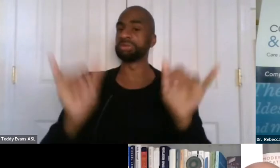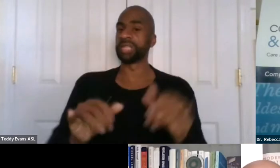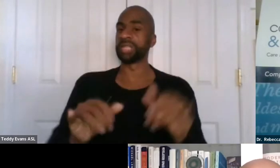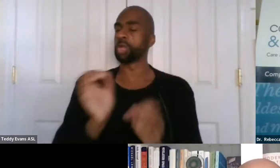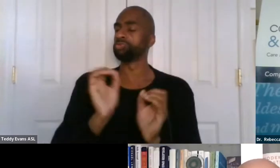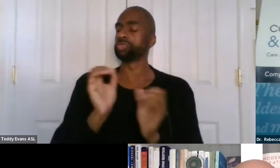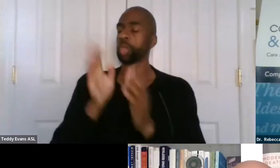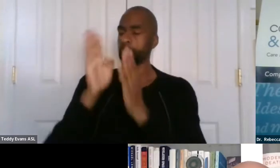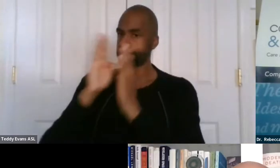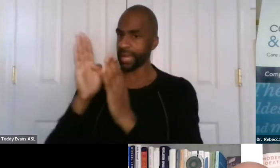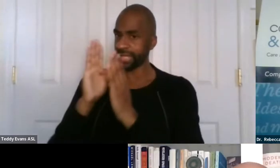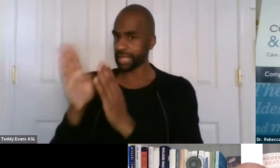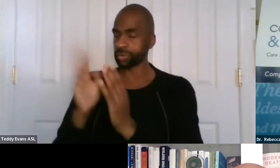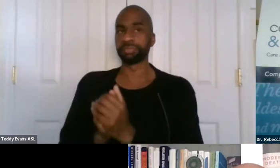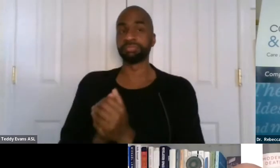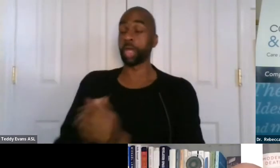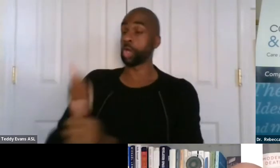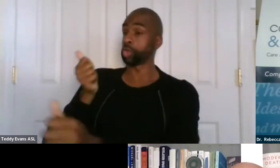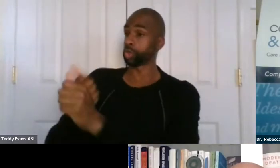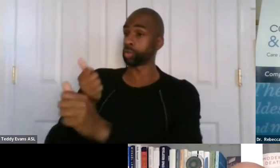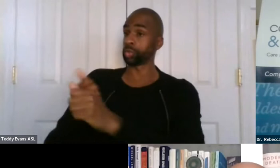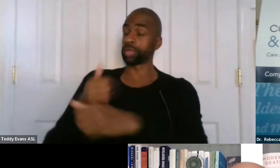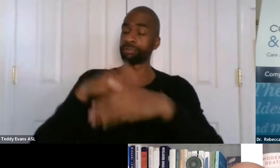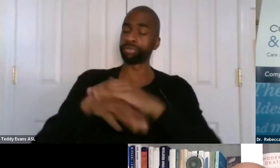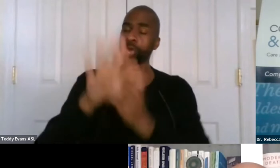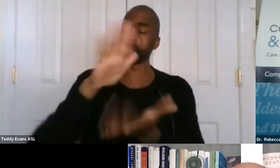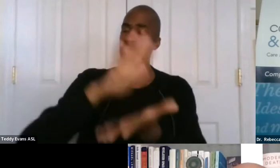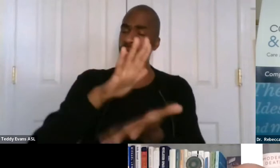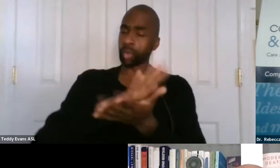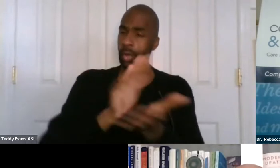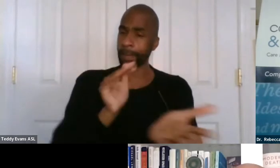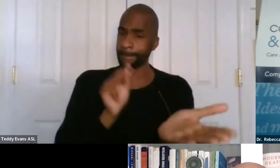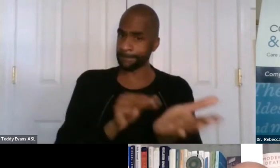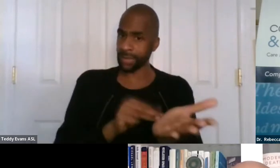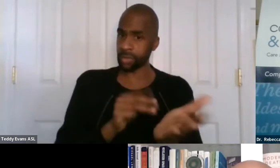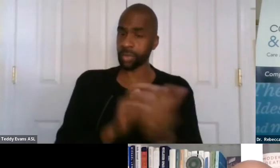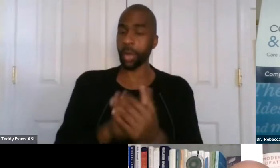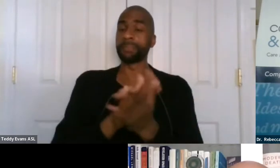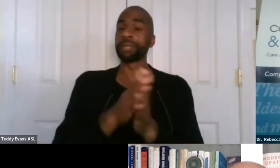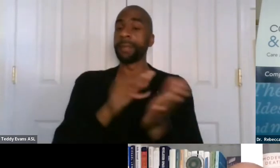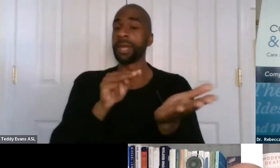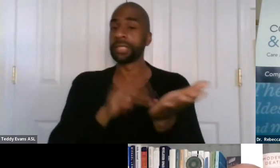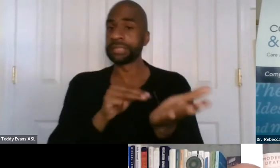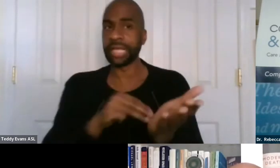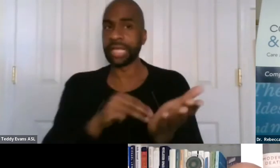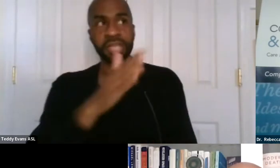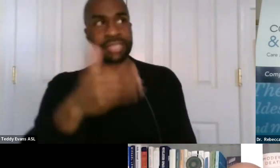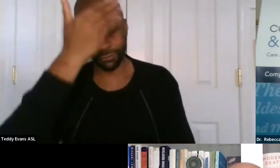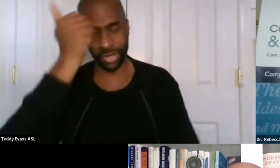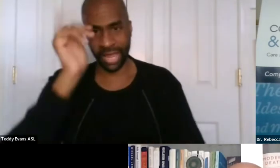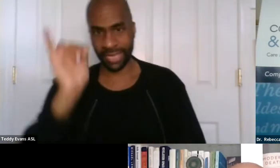to medical school, became a physician, but never forgot why she was in medicine to begin with. And after finishing her medical